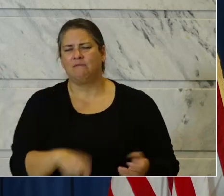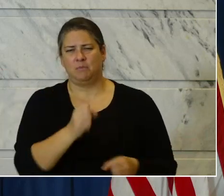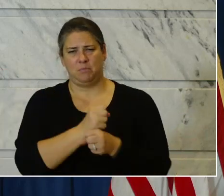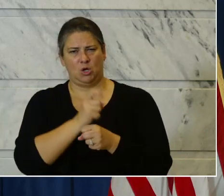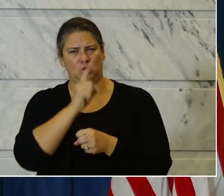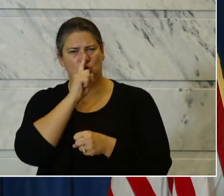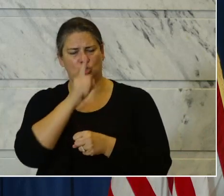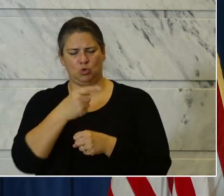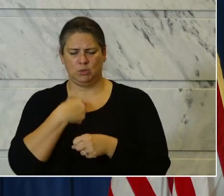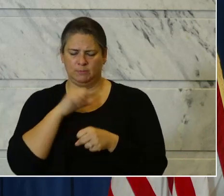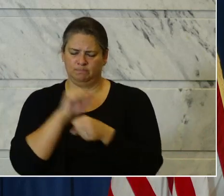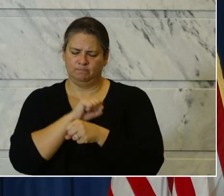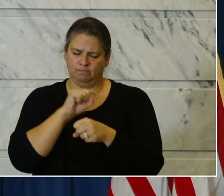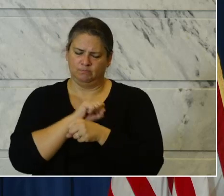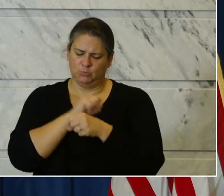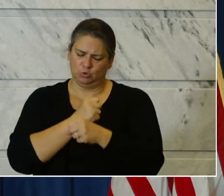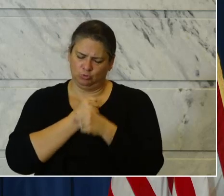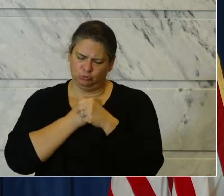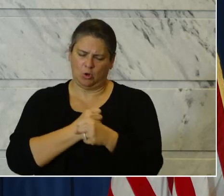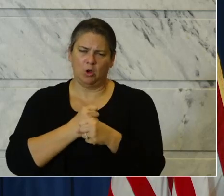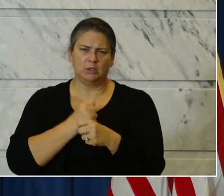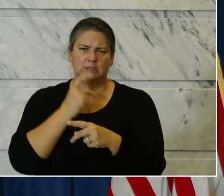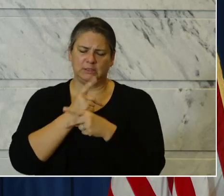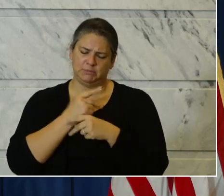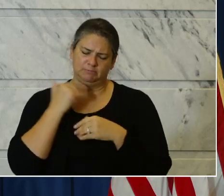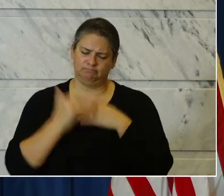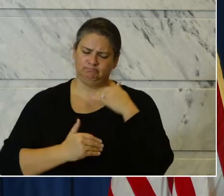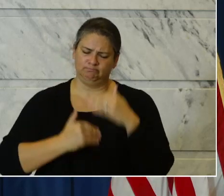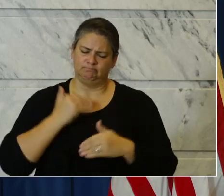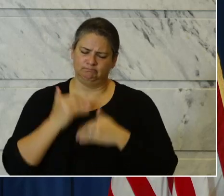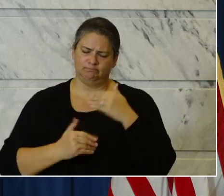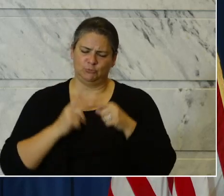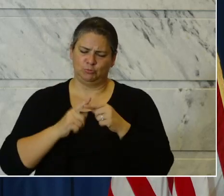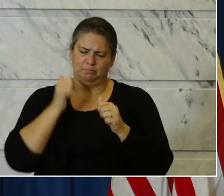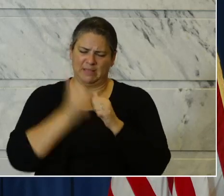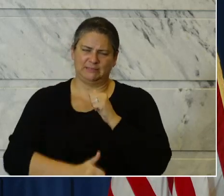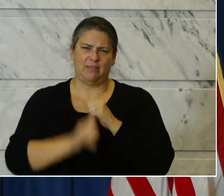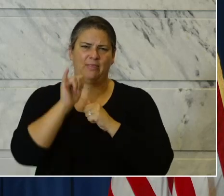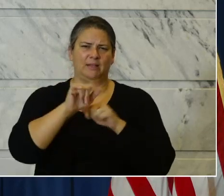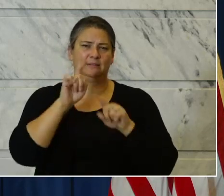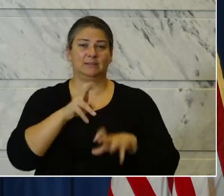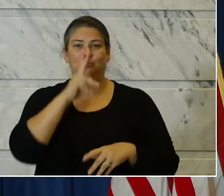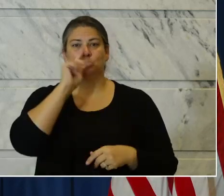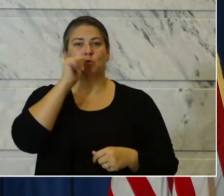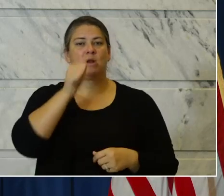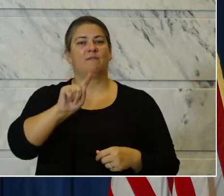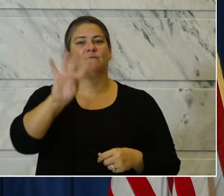stay resilient, we stay strong, and we keep passing that test. We'll see everybody tomorrow at 4.